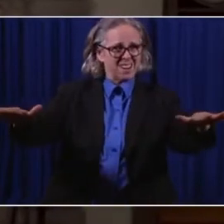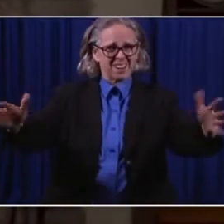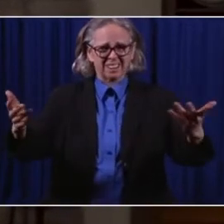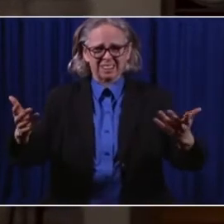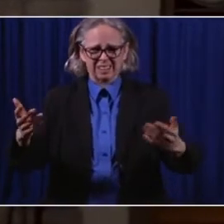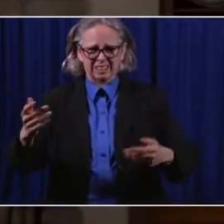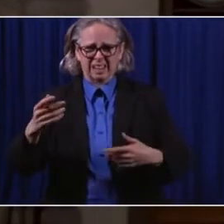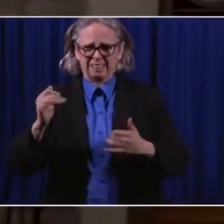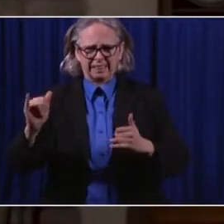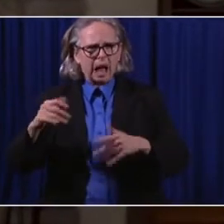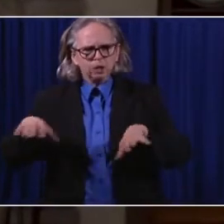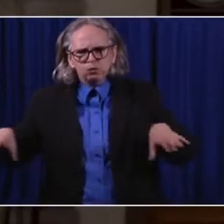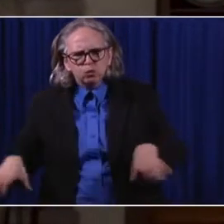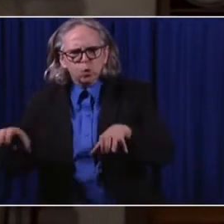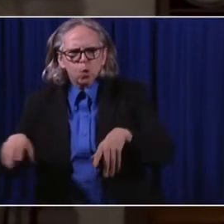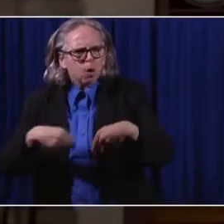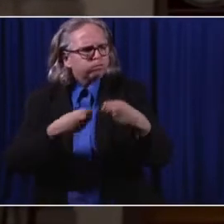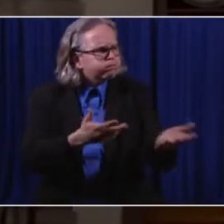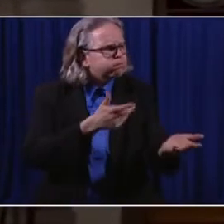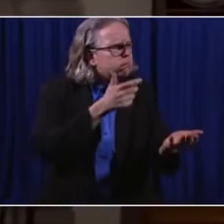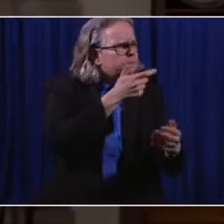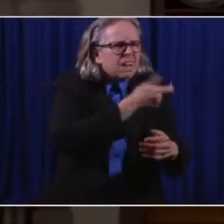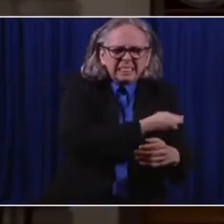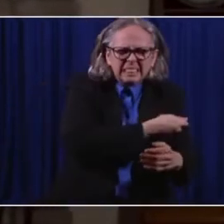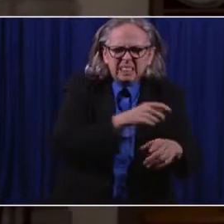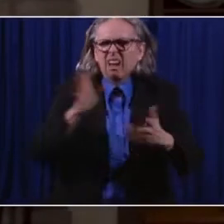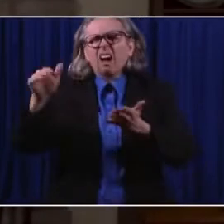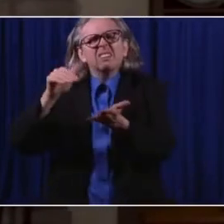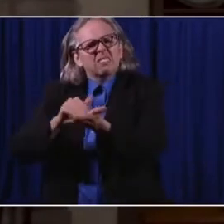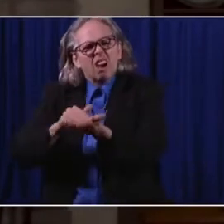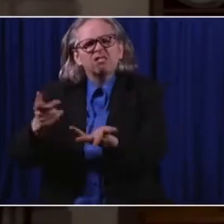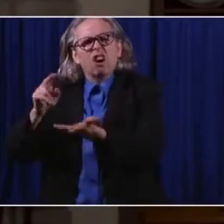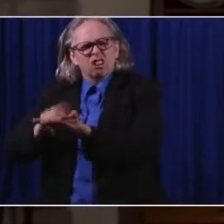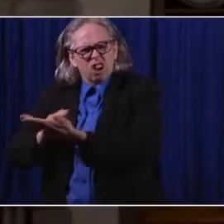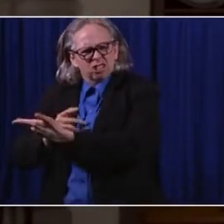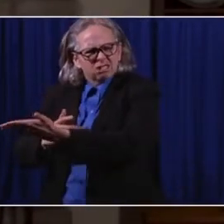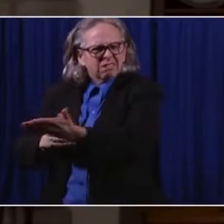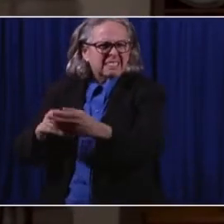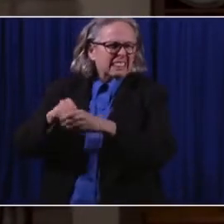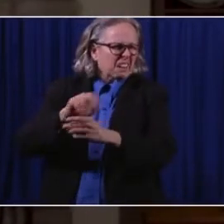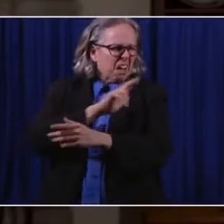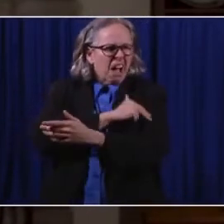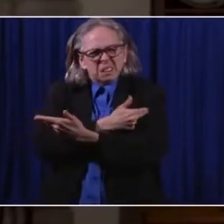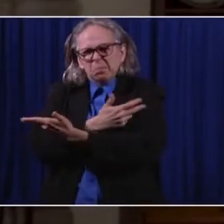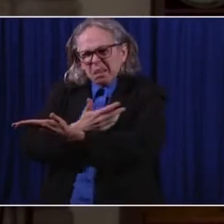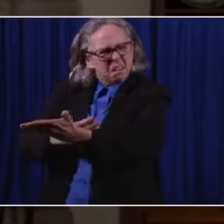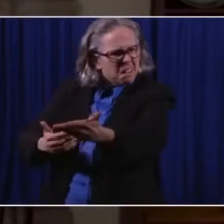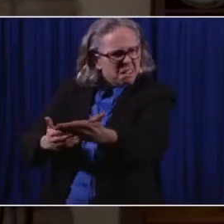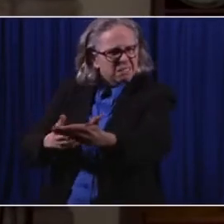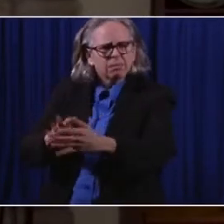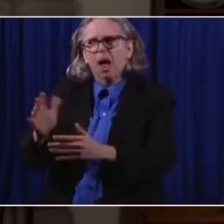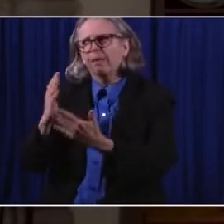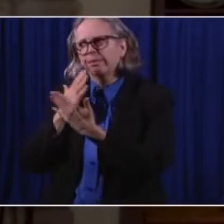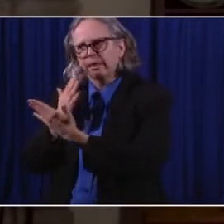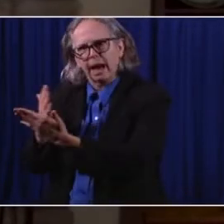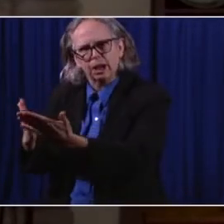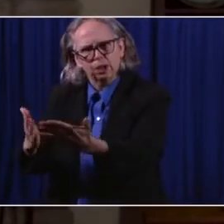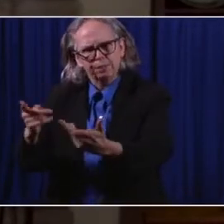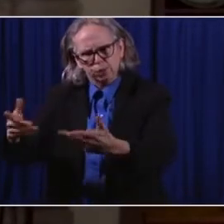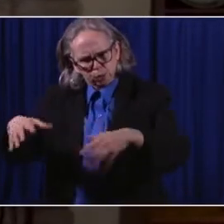Those folks in the medical community who are doing this, the institutions that are doing it, we thank them for what they're doing. We also ask them to